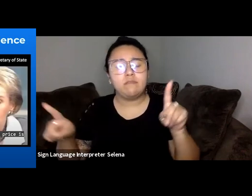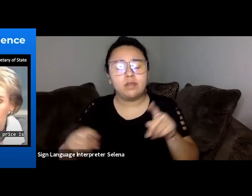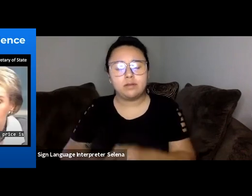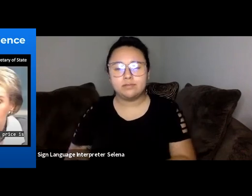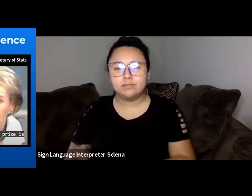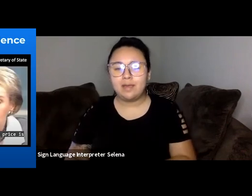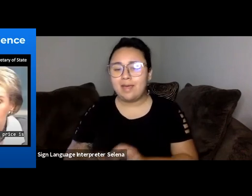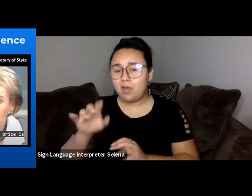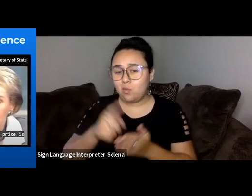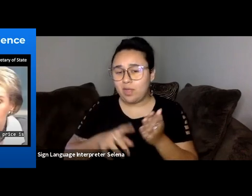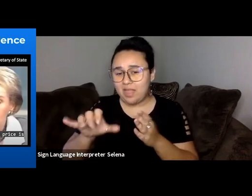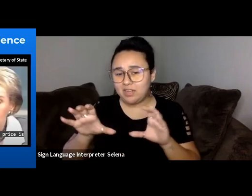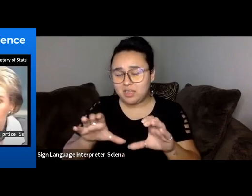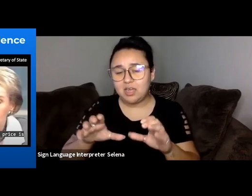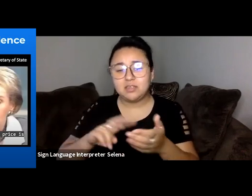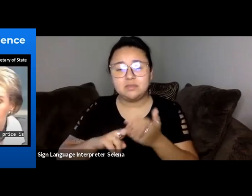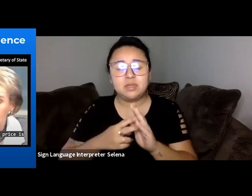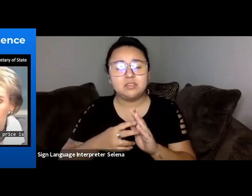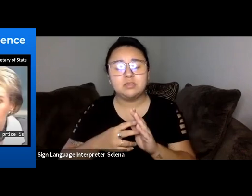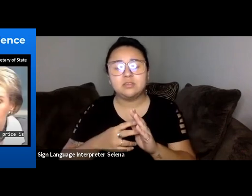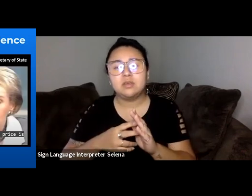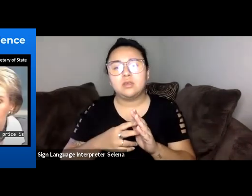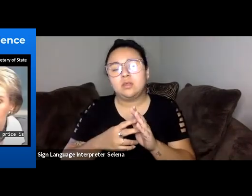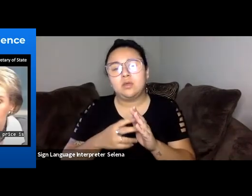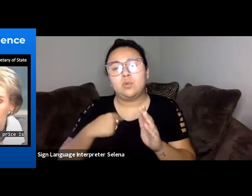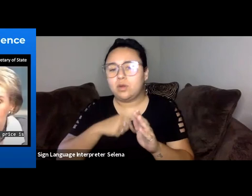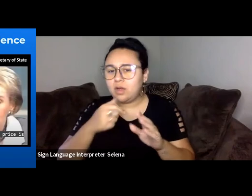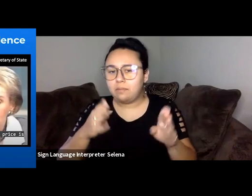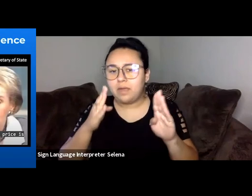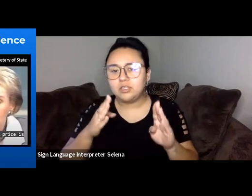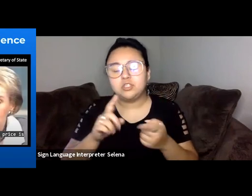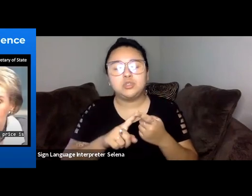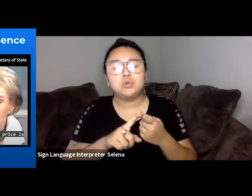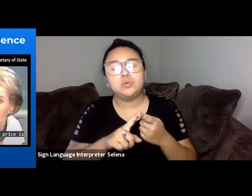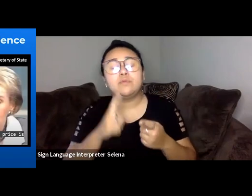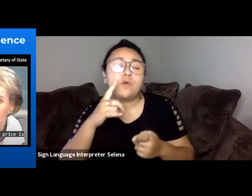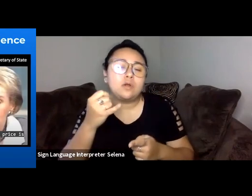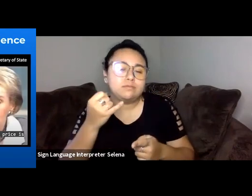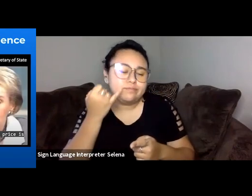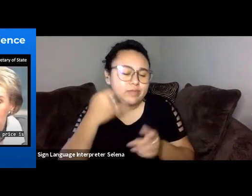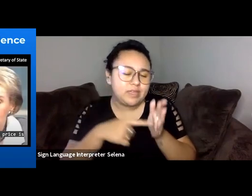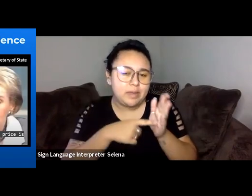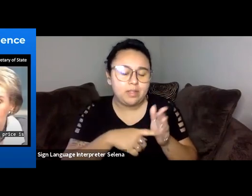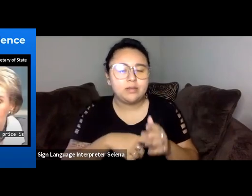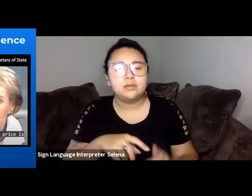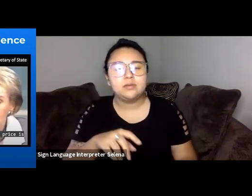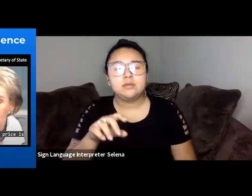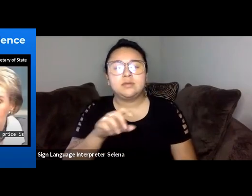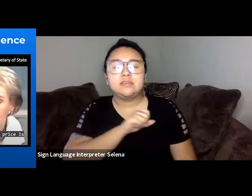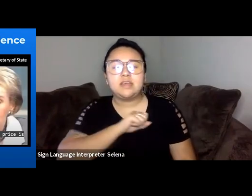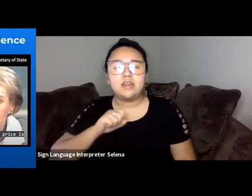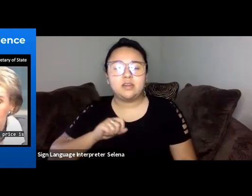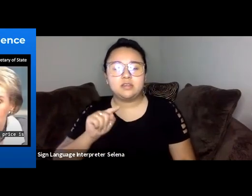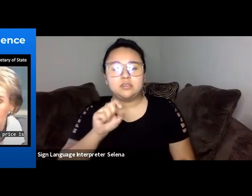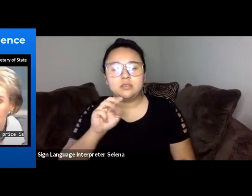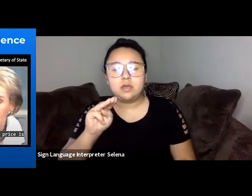let's take, for example, Tom Cotton, Senator Tom Cotton from Arkansas, who said that slavery was the necessary evil upon